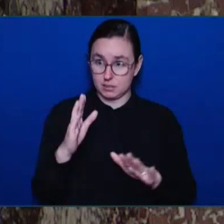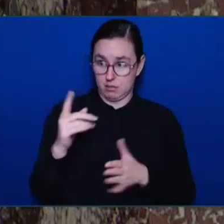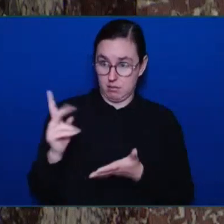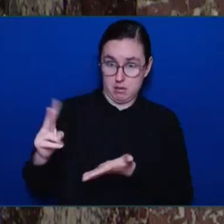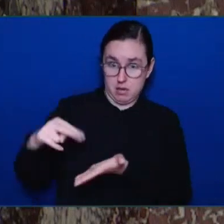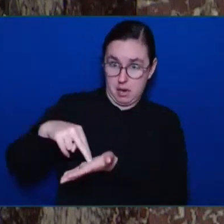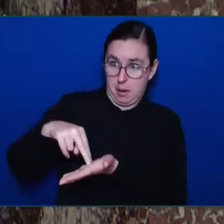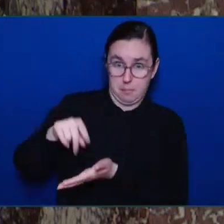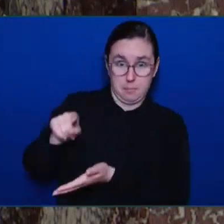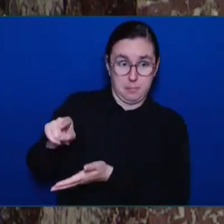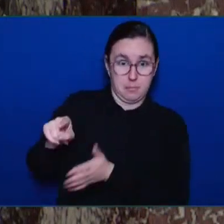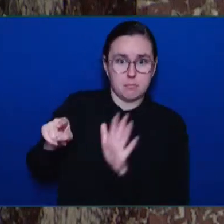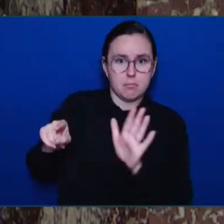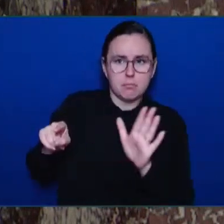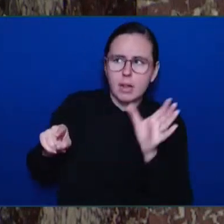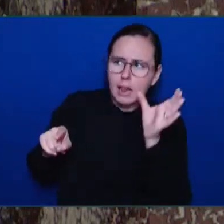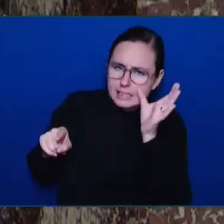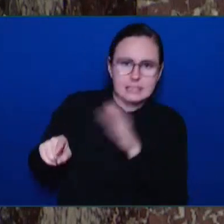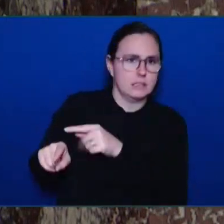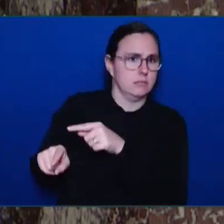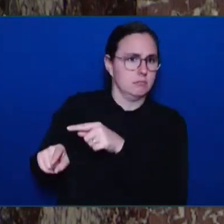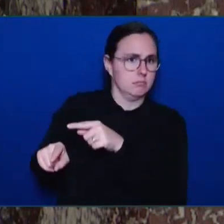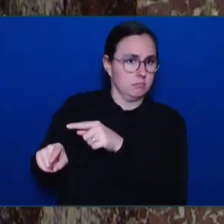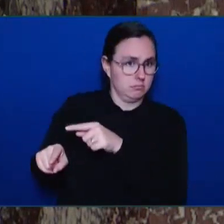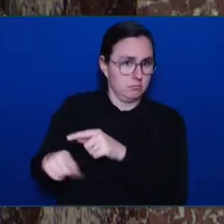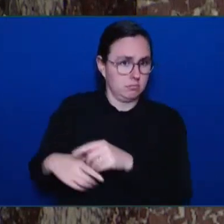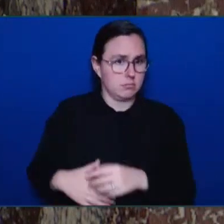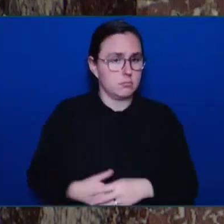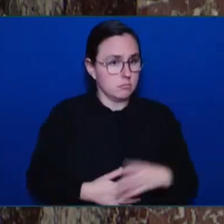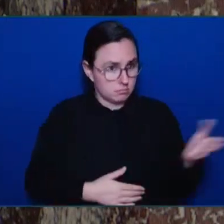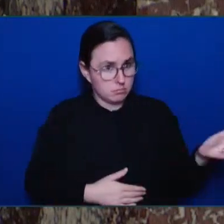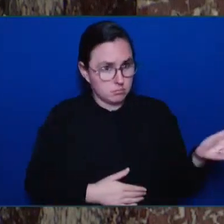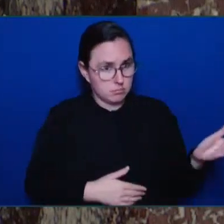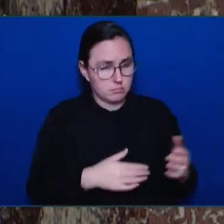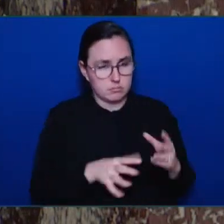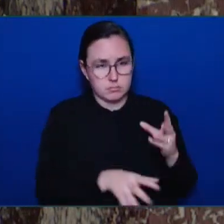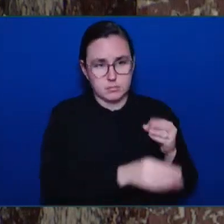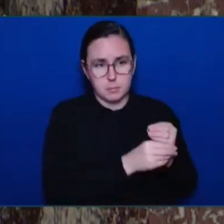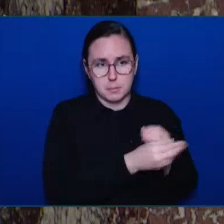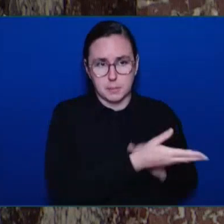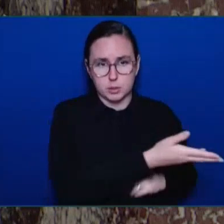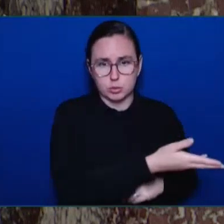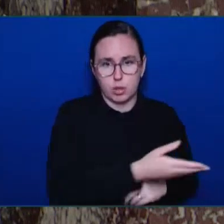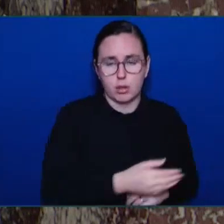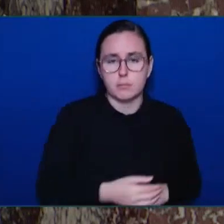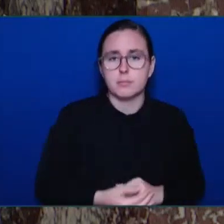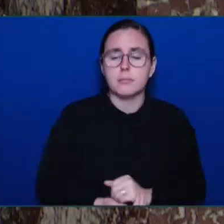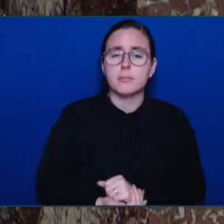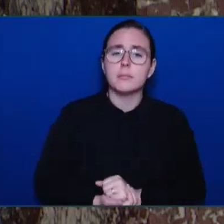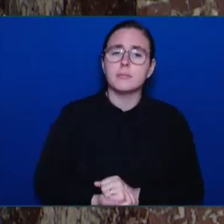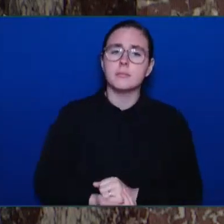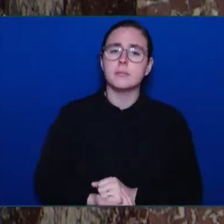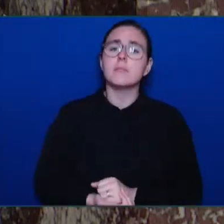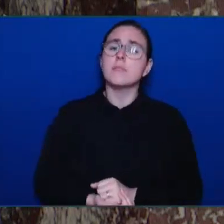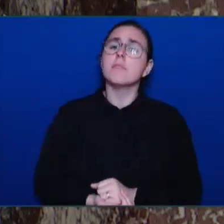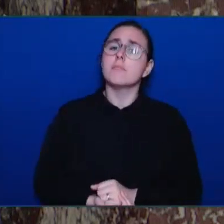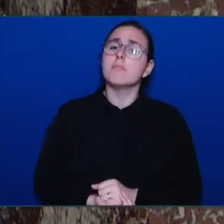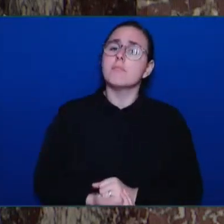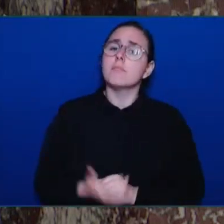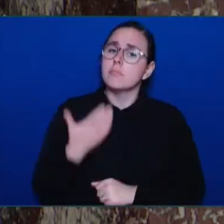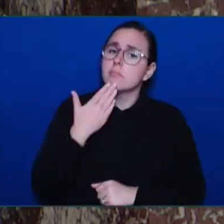Speaker. I was listening to the Minister of Mental Health and Addictions, and that was a long way of not saying